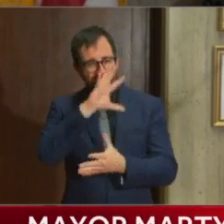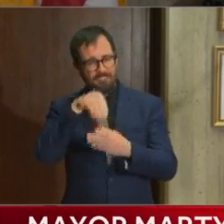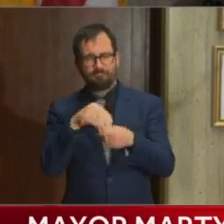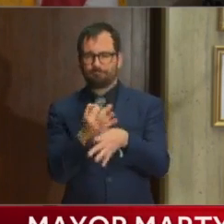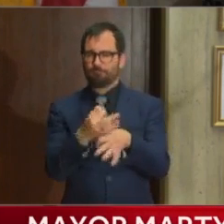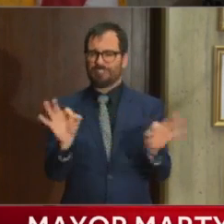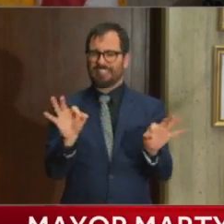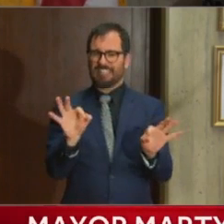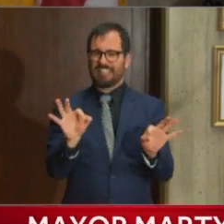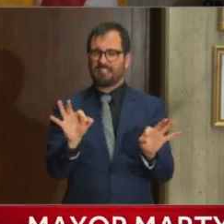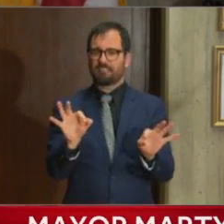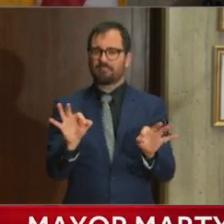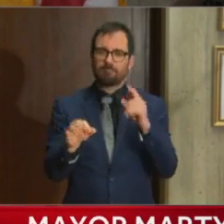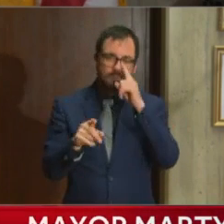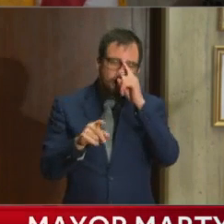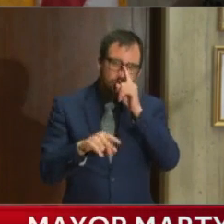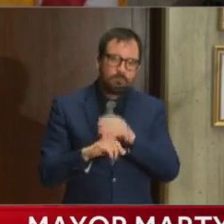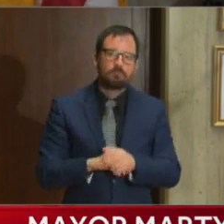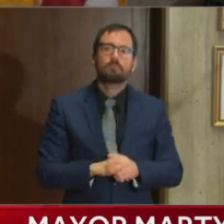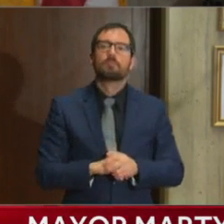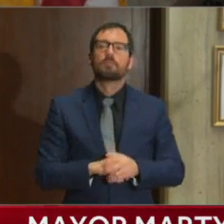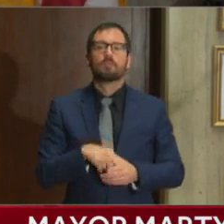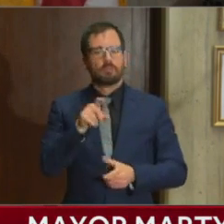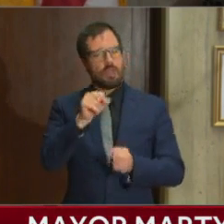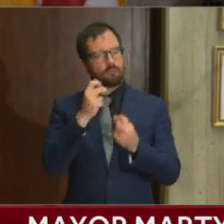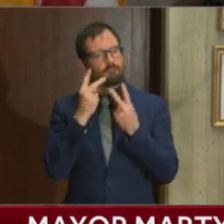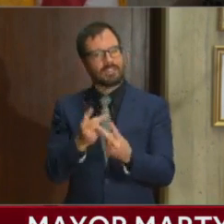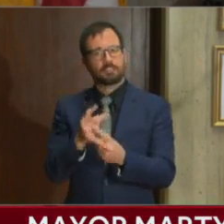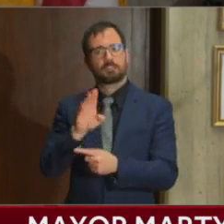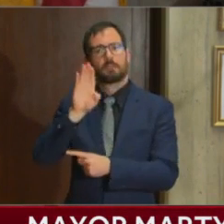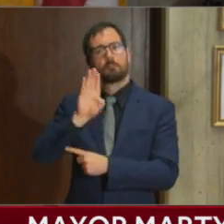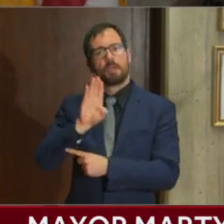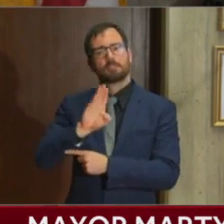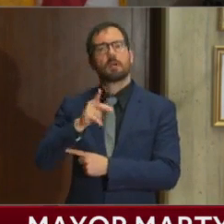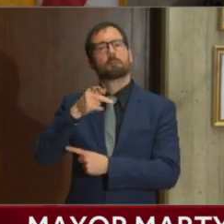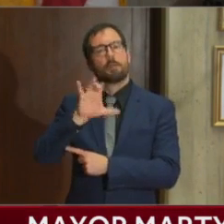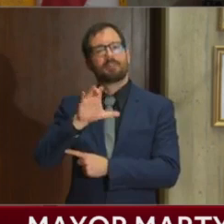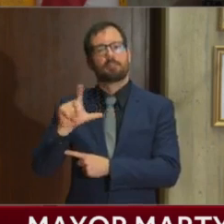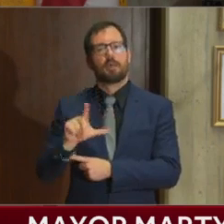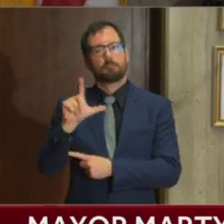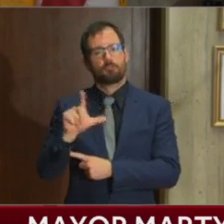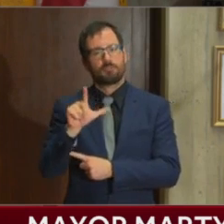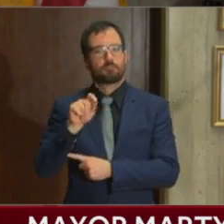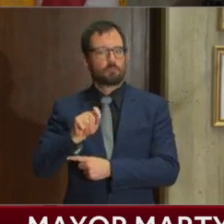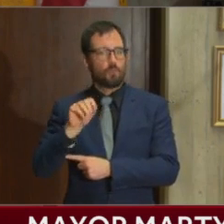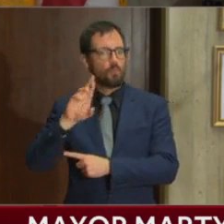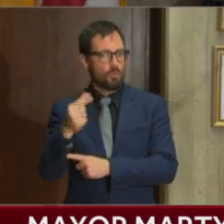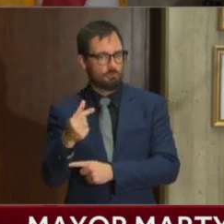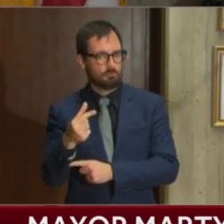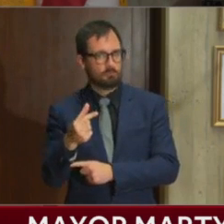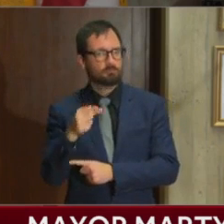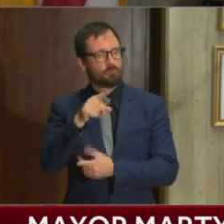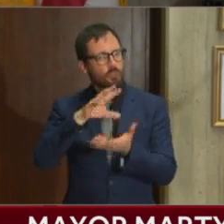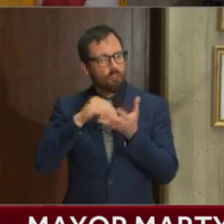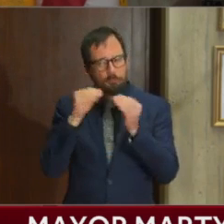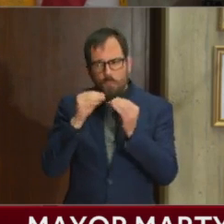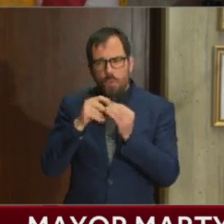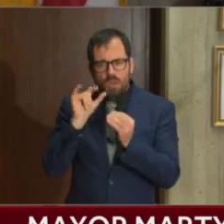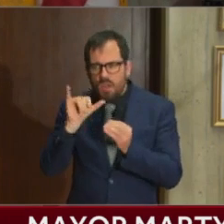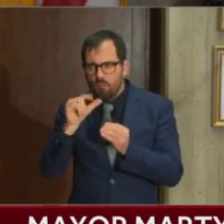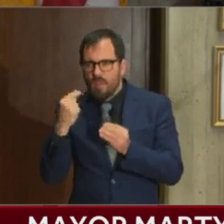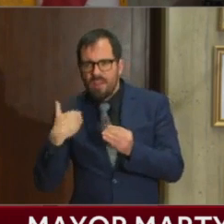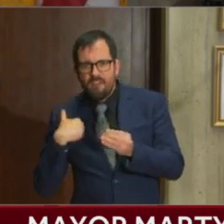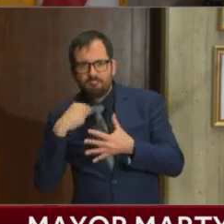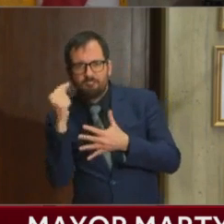ordered a pause to construction, with the exception of essential safety-related projects. We're lifting up regulations to